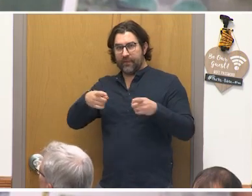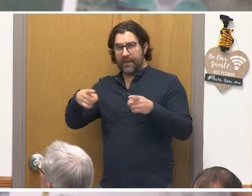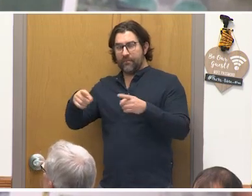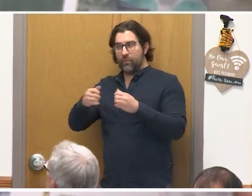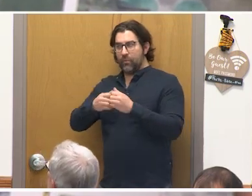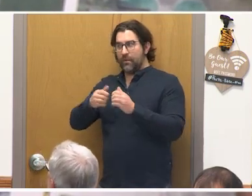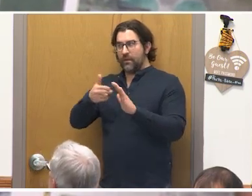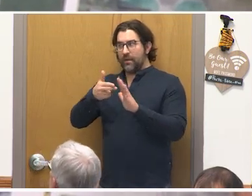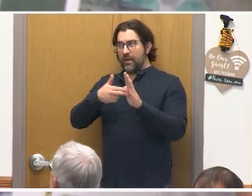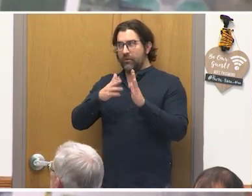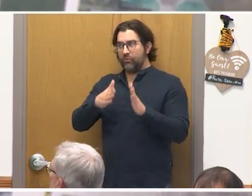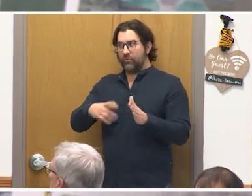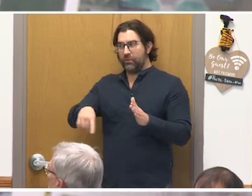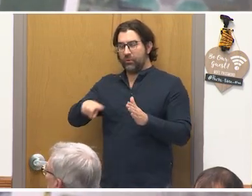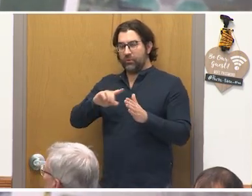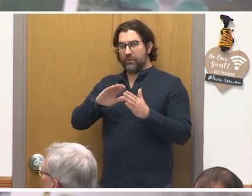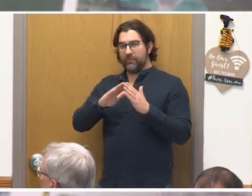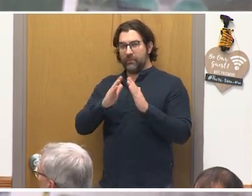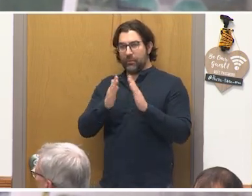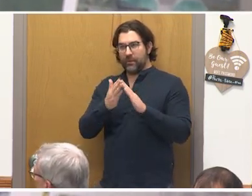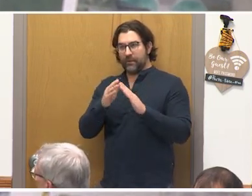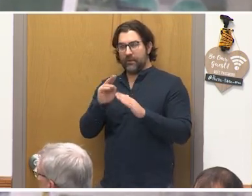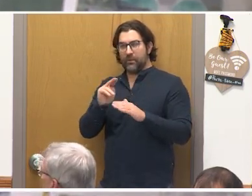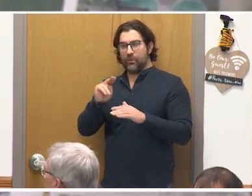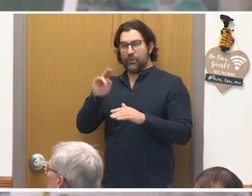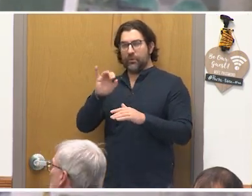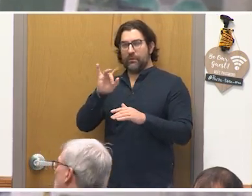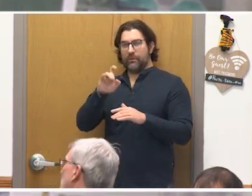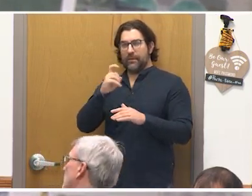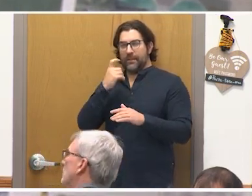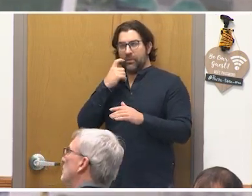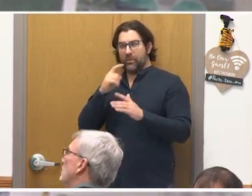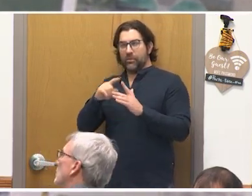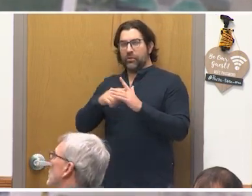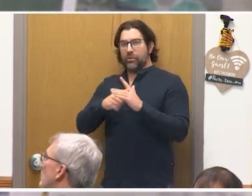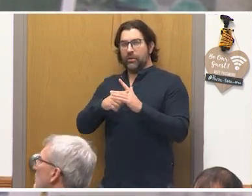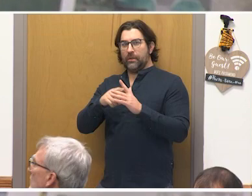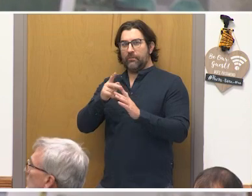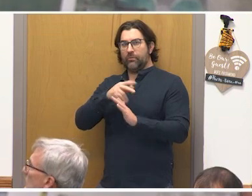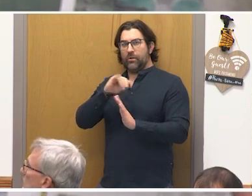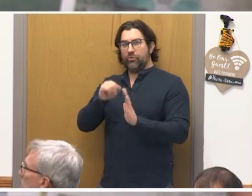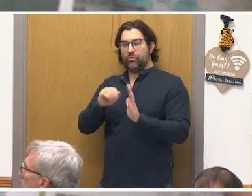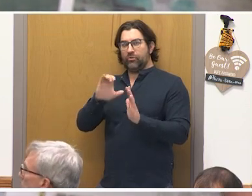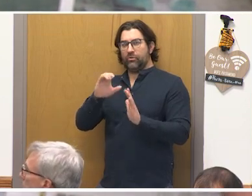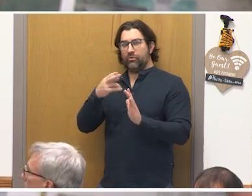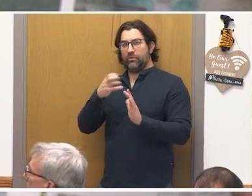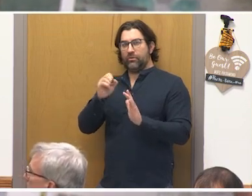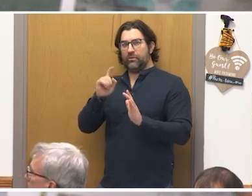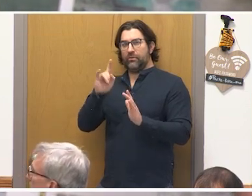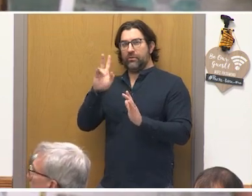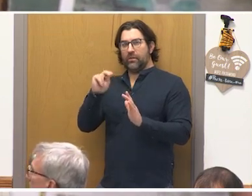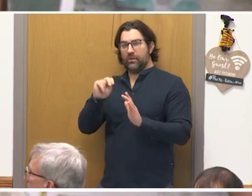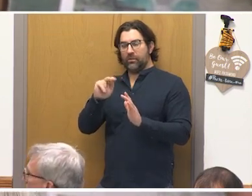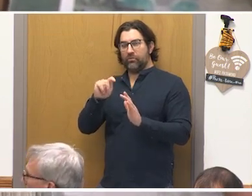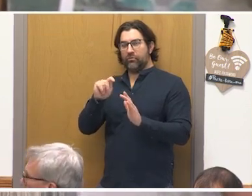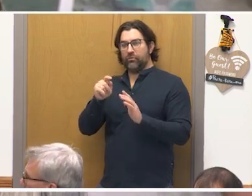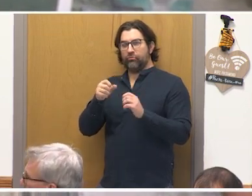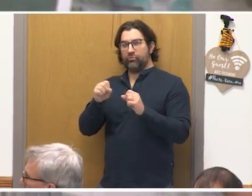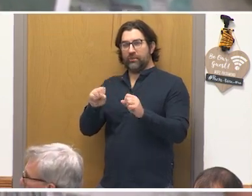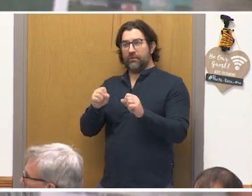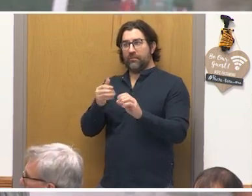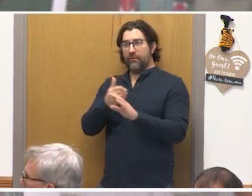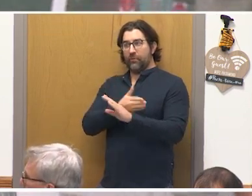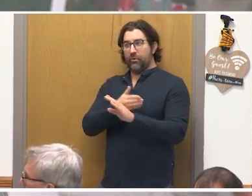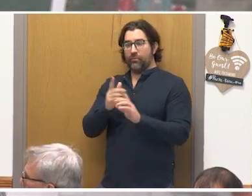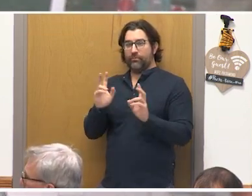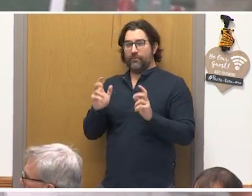those communities. So, for example, in the north side, we just kicked off a project on Chestnut Street. Before we even went live with that project, we